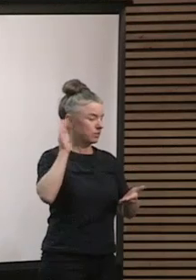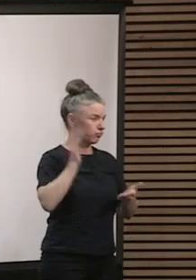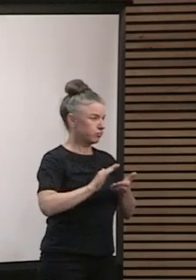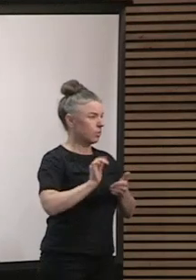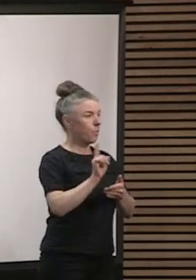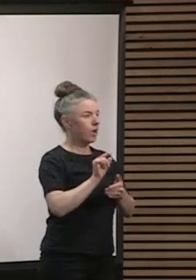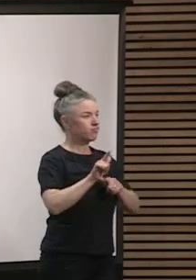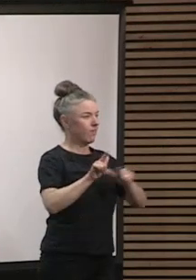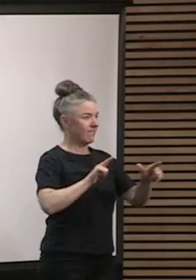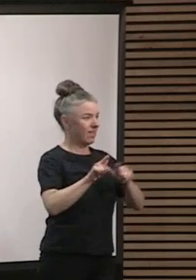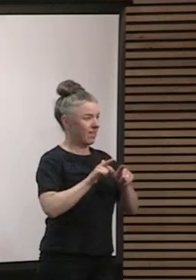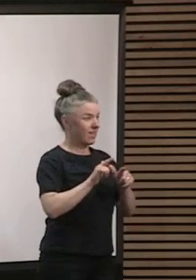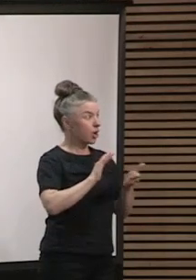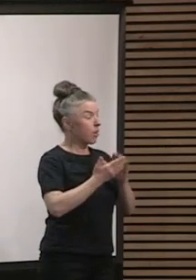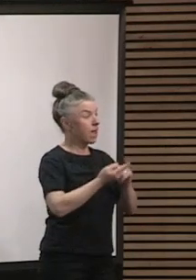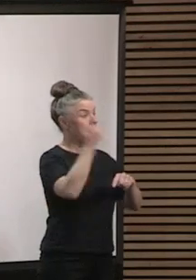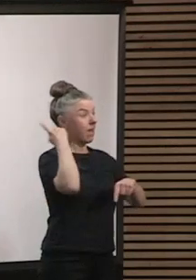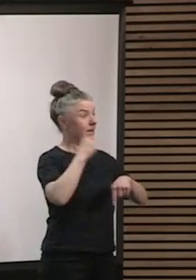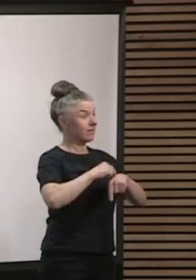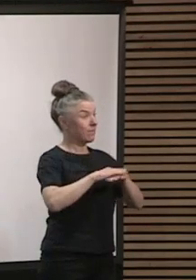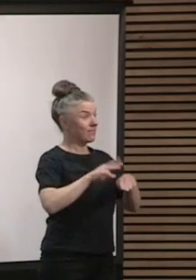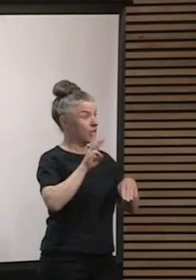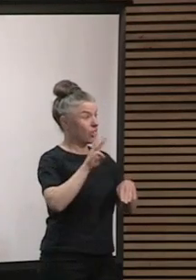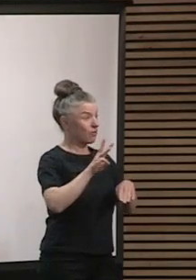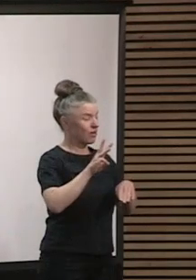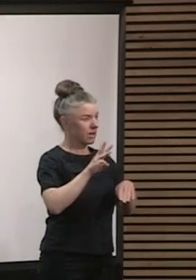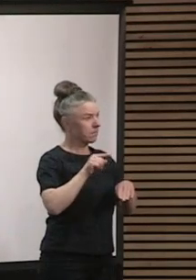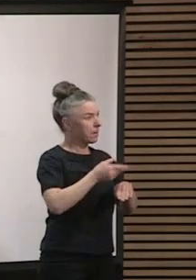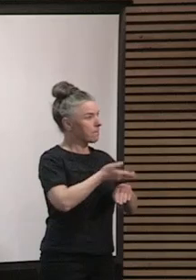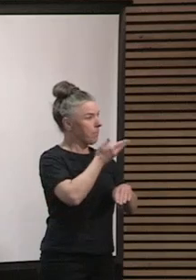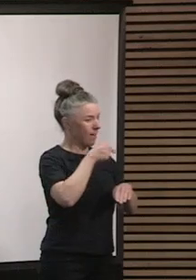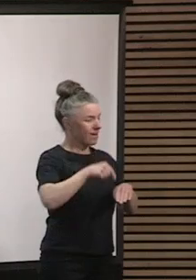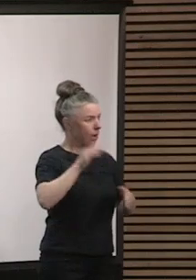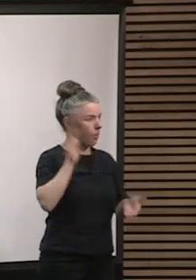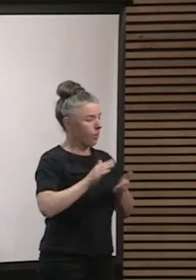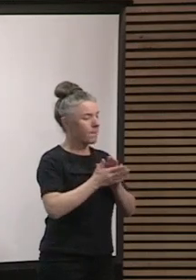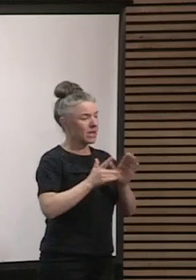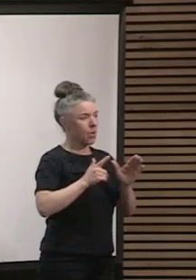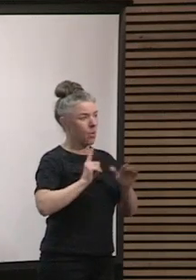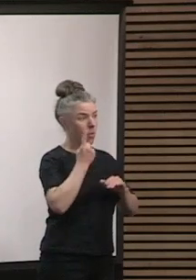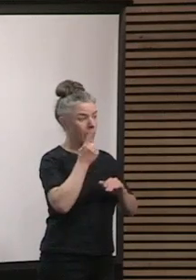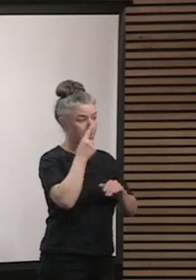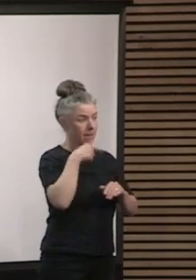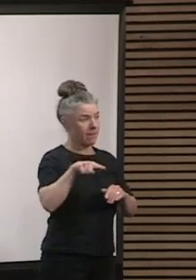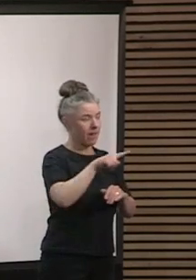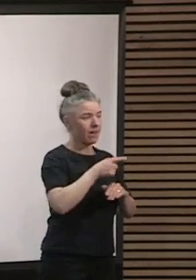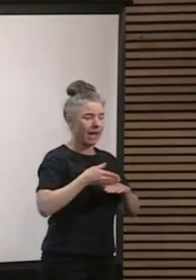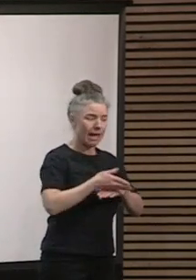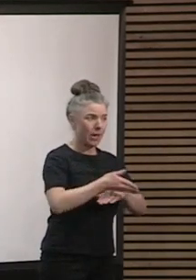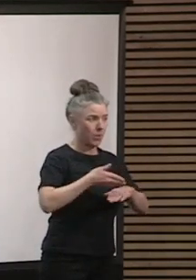which just demonstrates the incredible job that Aucklanders are currently doing. This is also what we